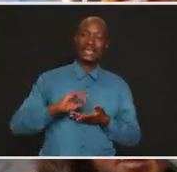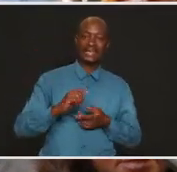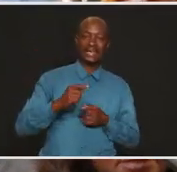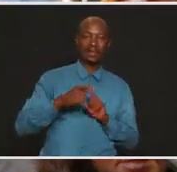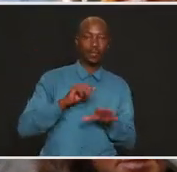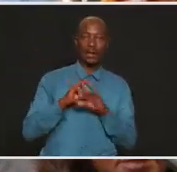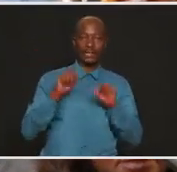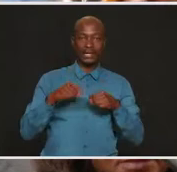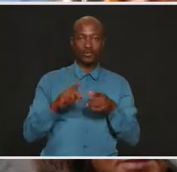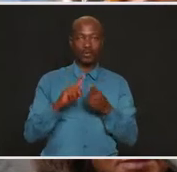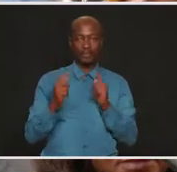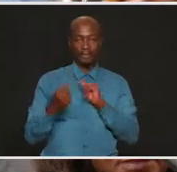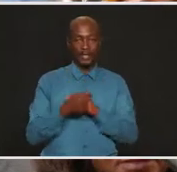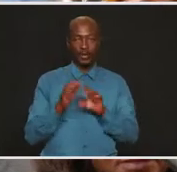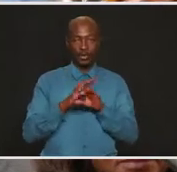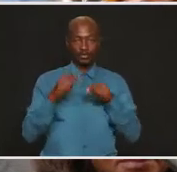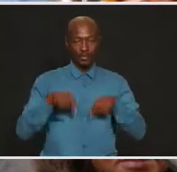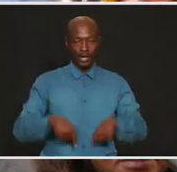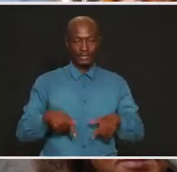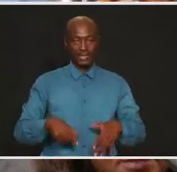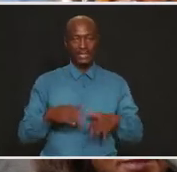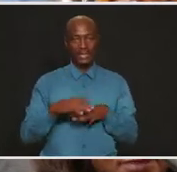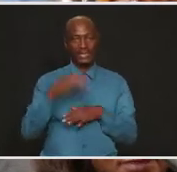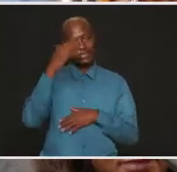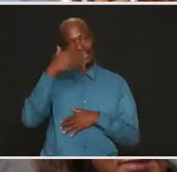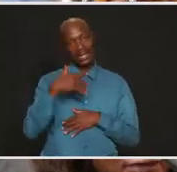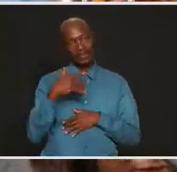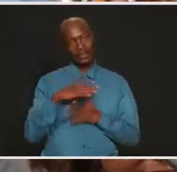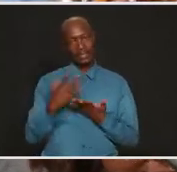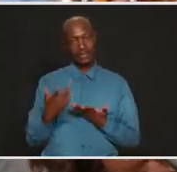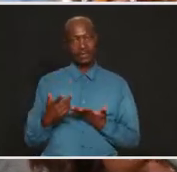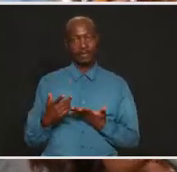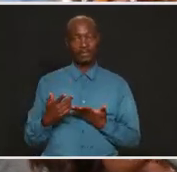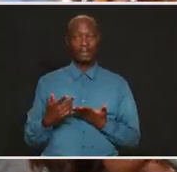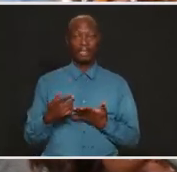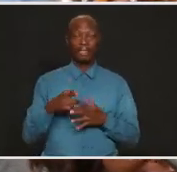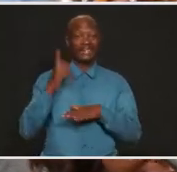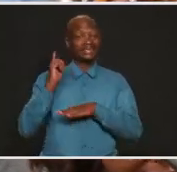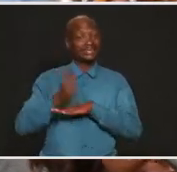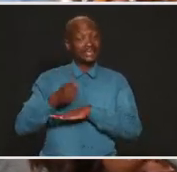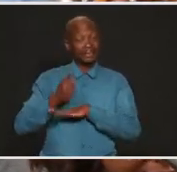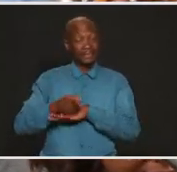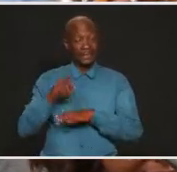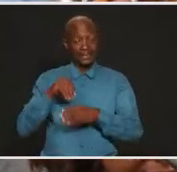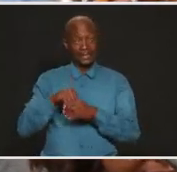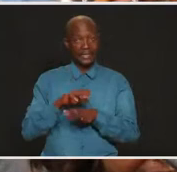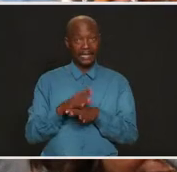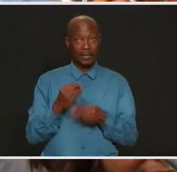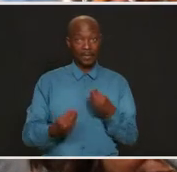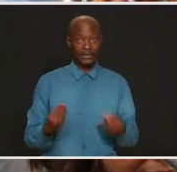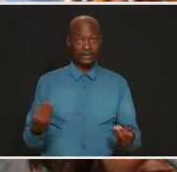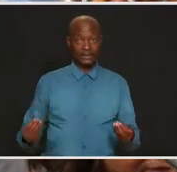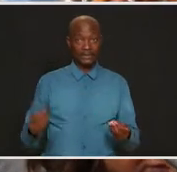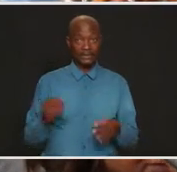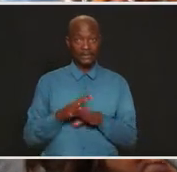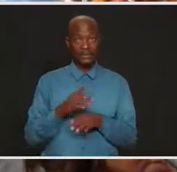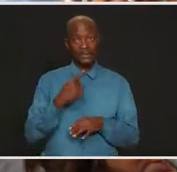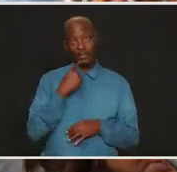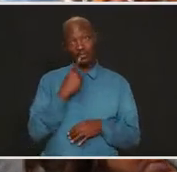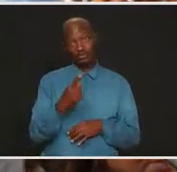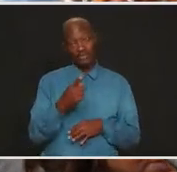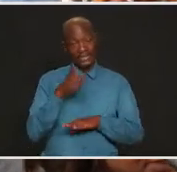us here in the African continent discipline in our children particularly what you term corporal